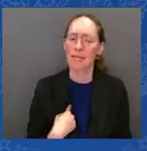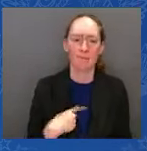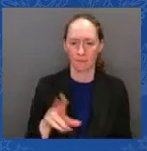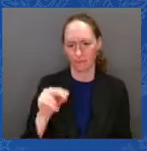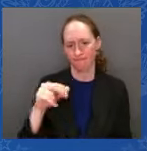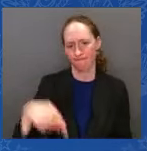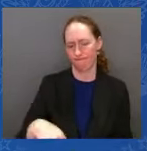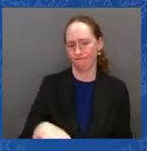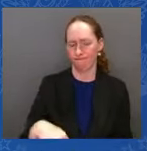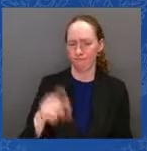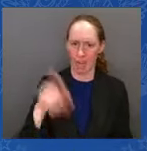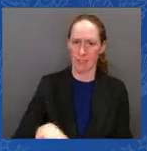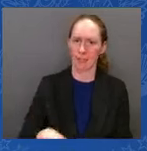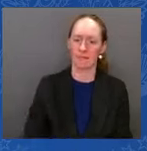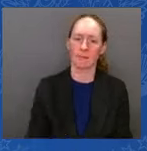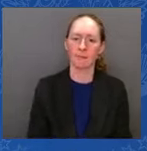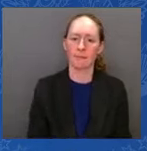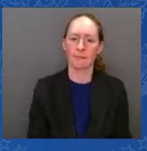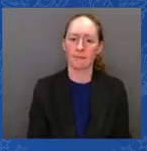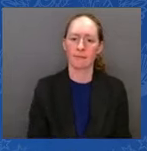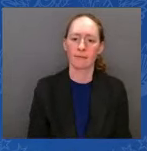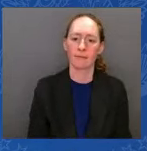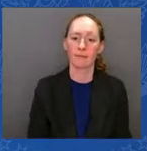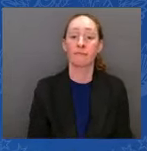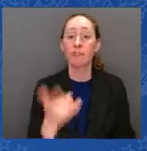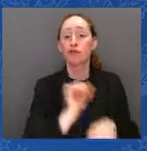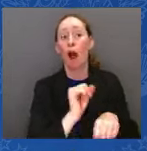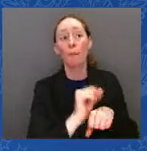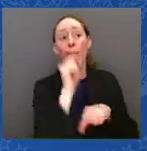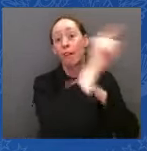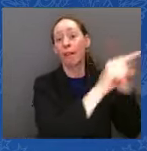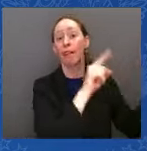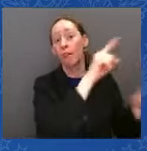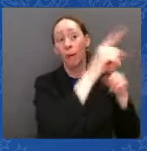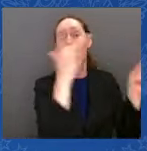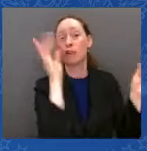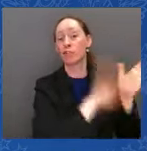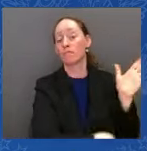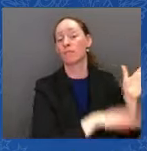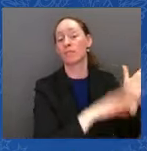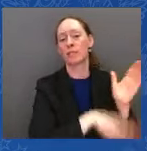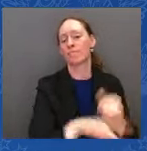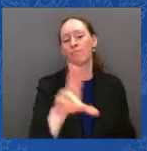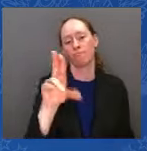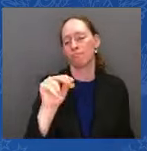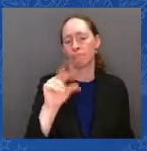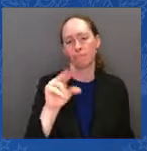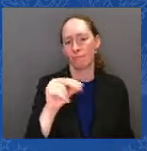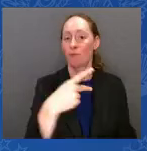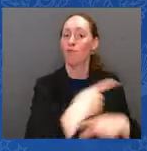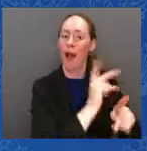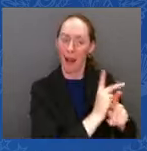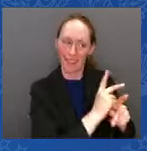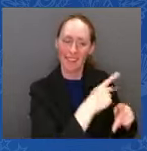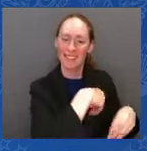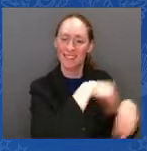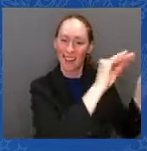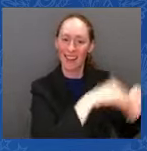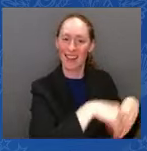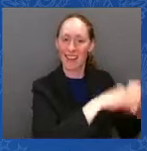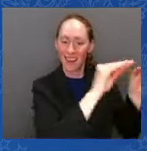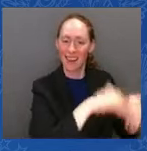Instead of importing jobs abroad for cheaper labor and importing product, we're exporting product and buying American workers the opportunity to